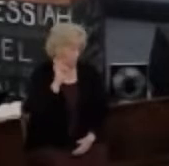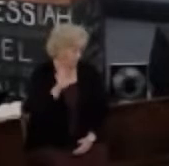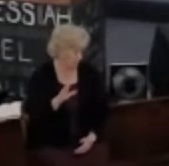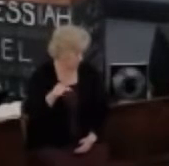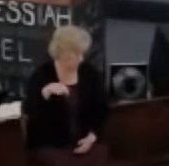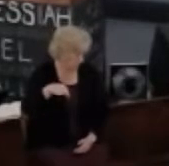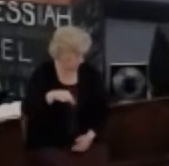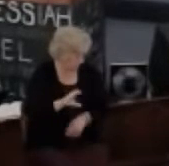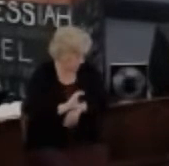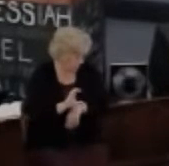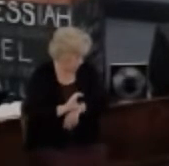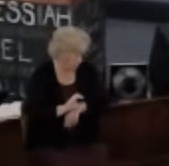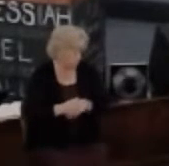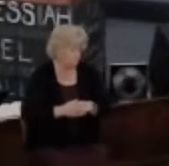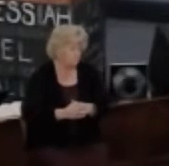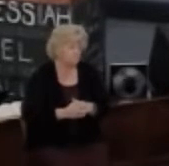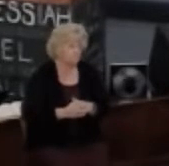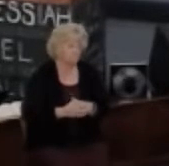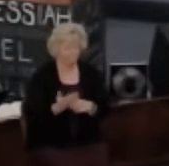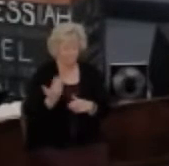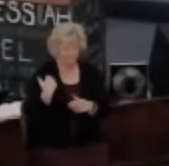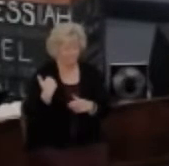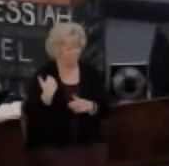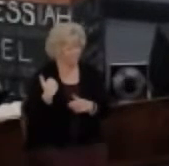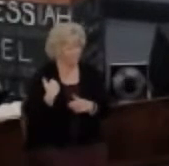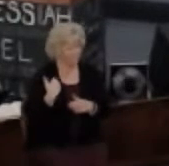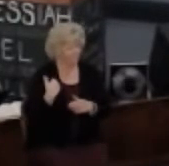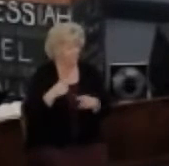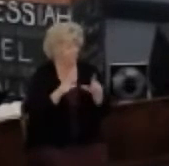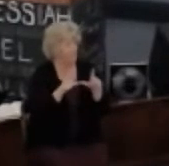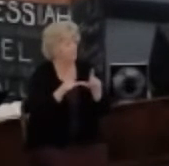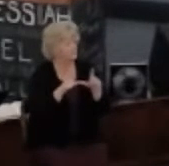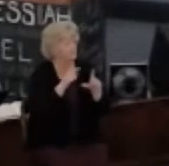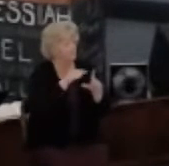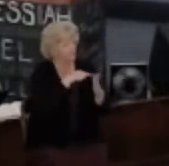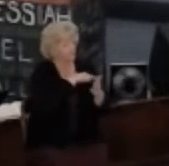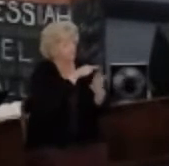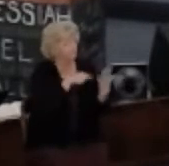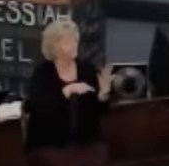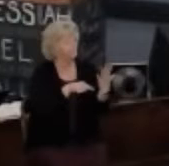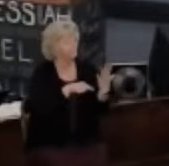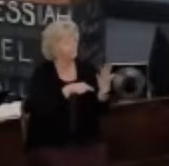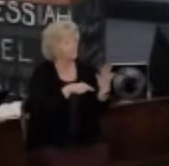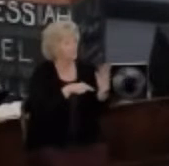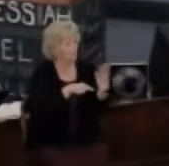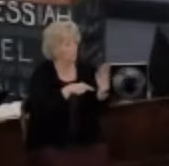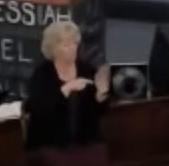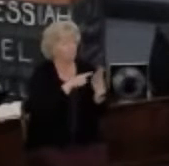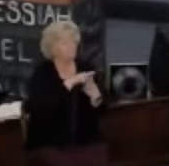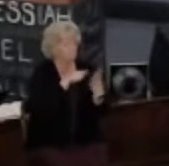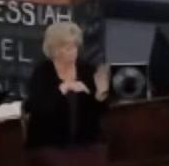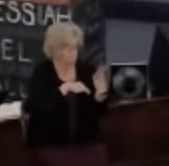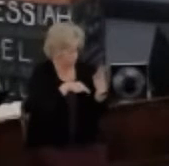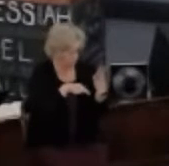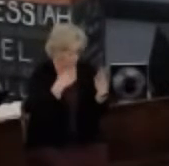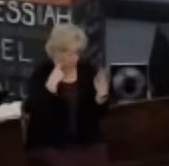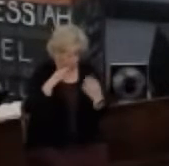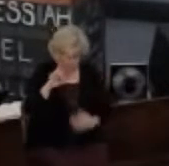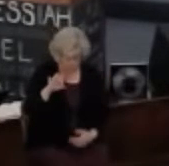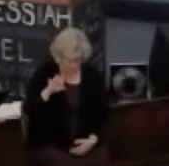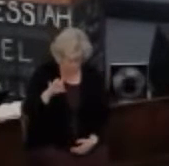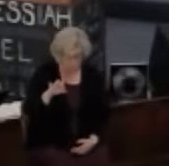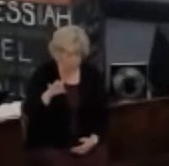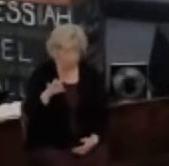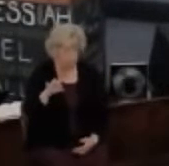here, and several years ago we licensed four men to preach, to